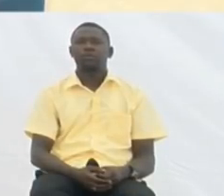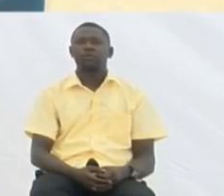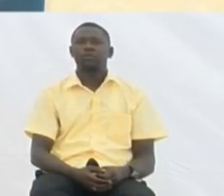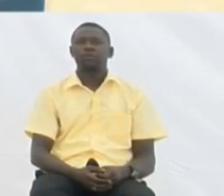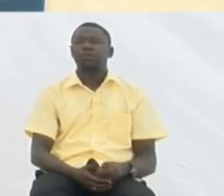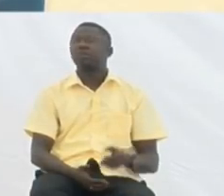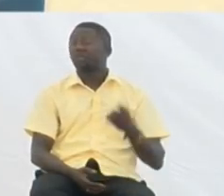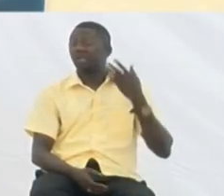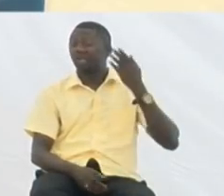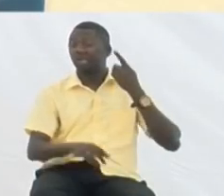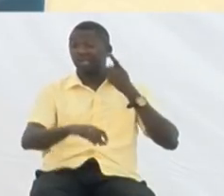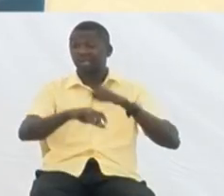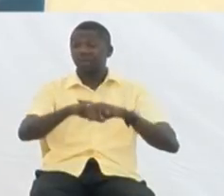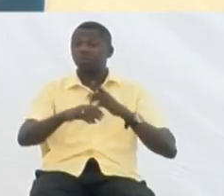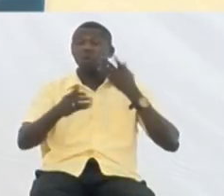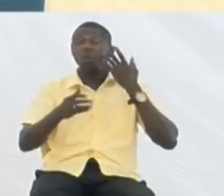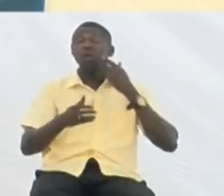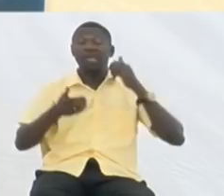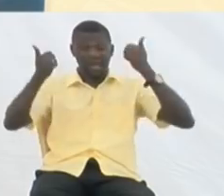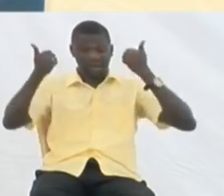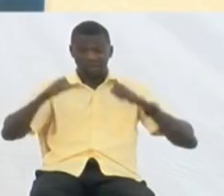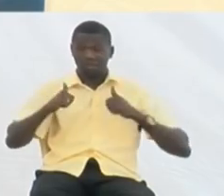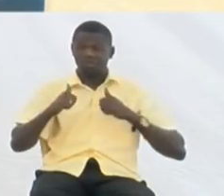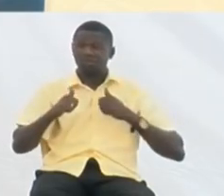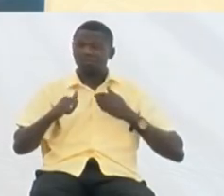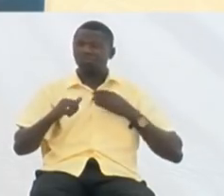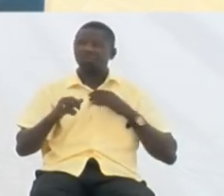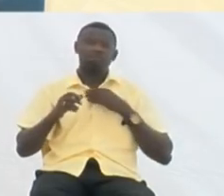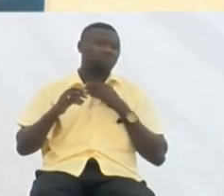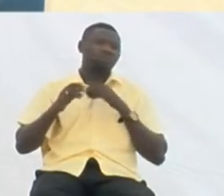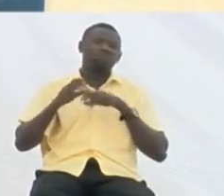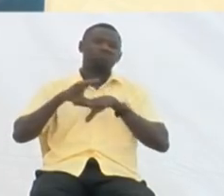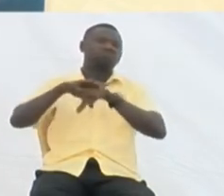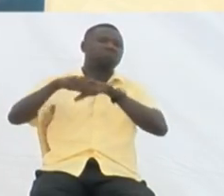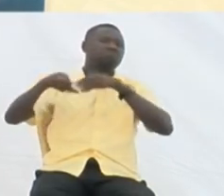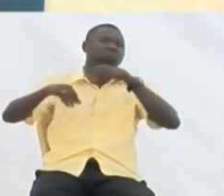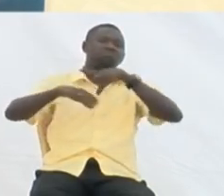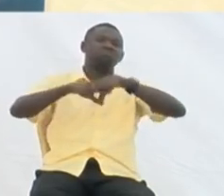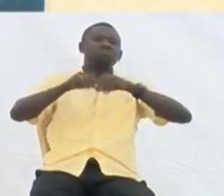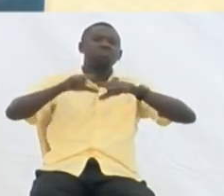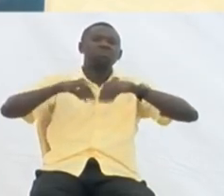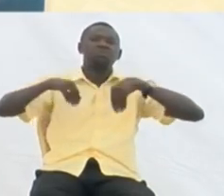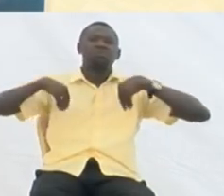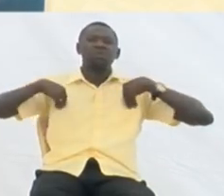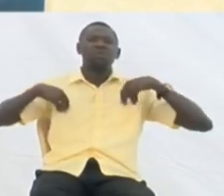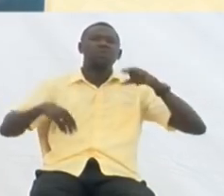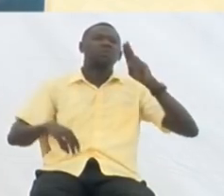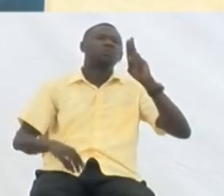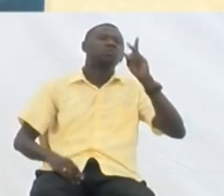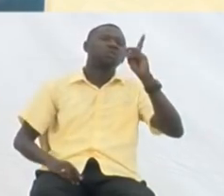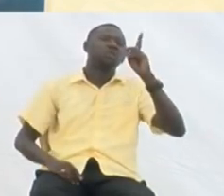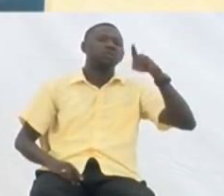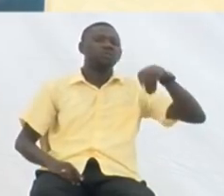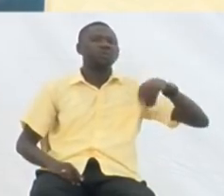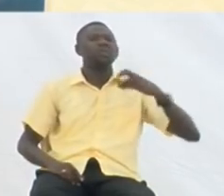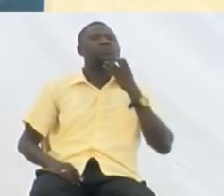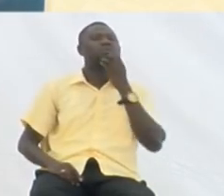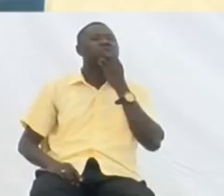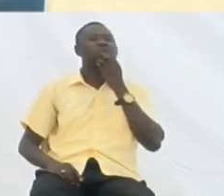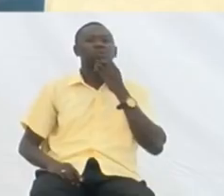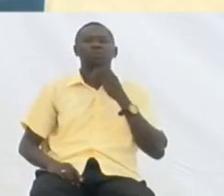so from that time, I have expressly said so that I do not want to Usainu Dabo at